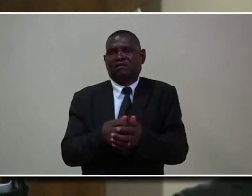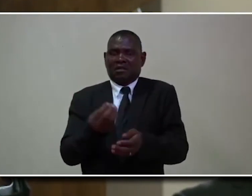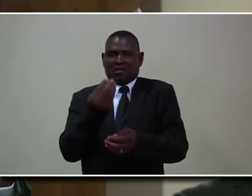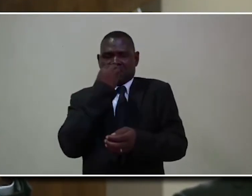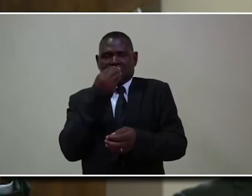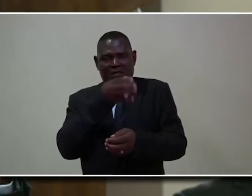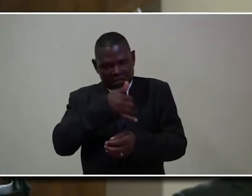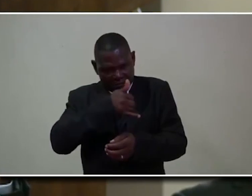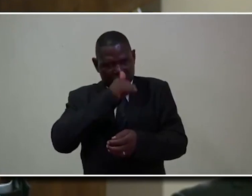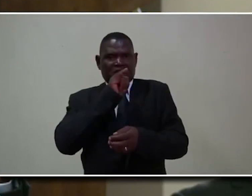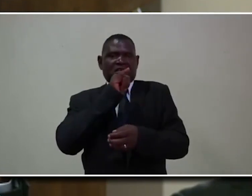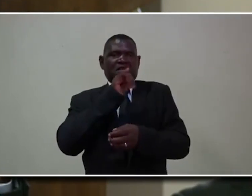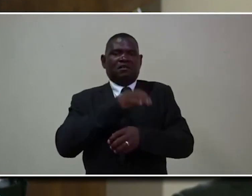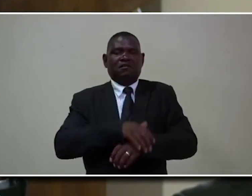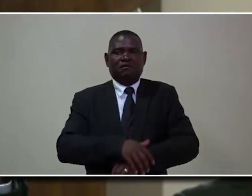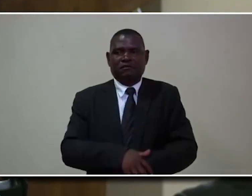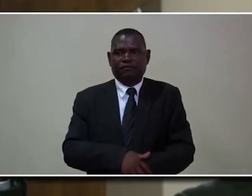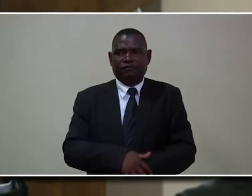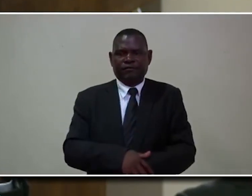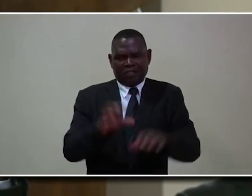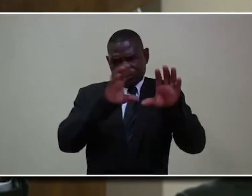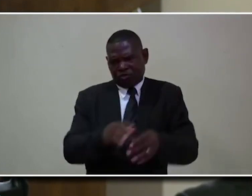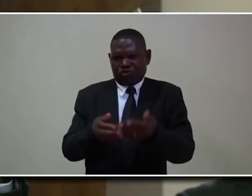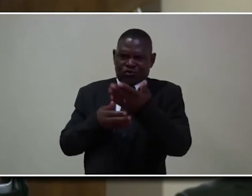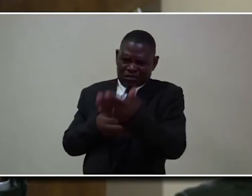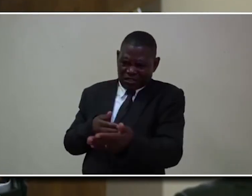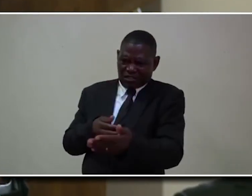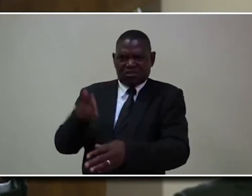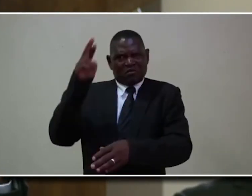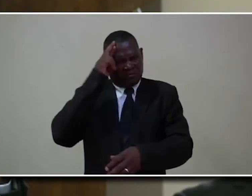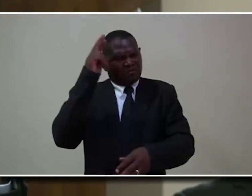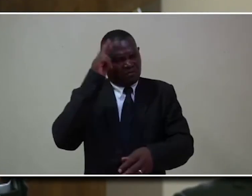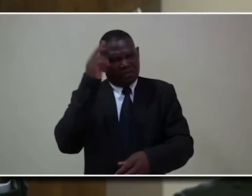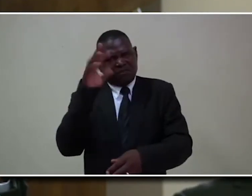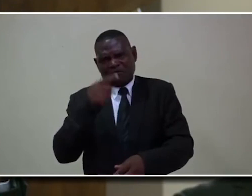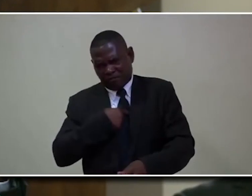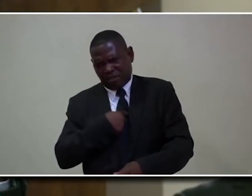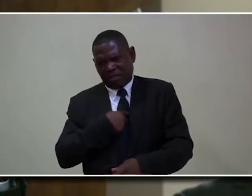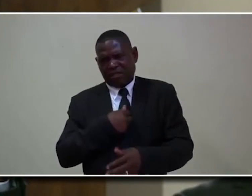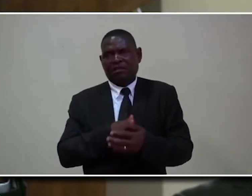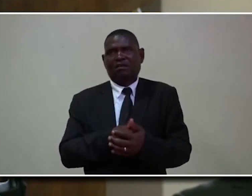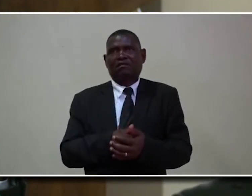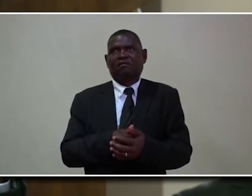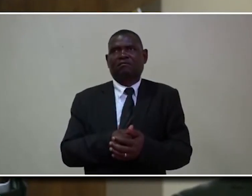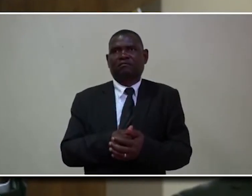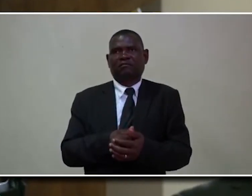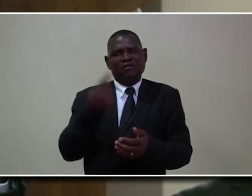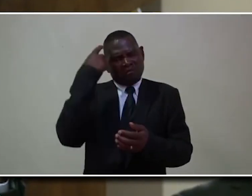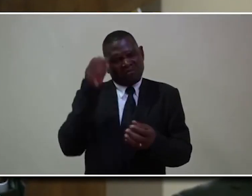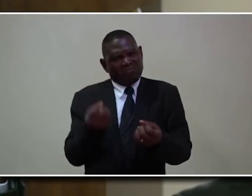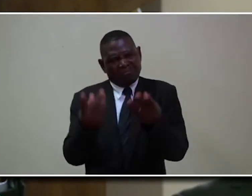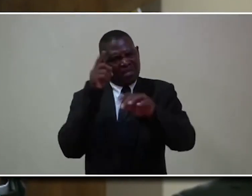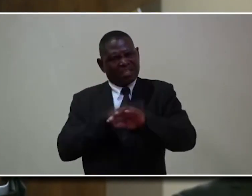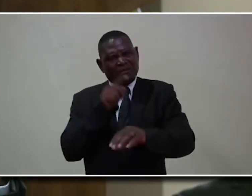and drink. Do this in remembrance of me. For as often as